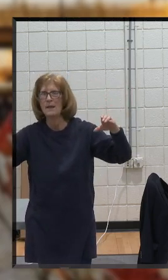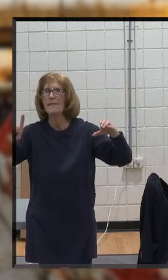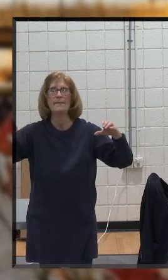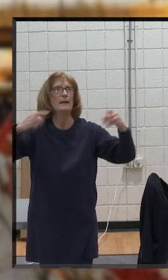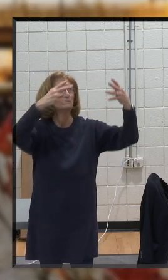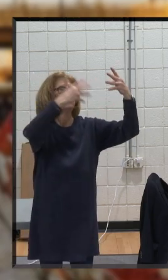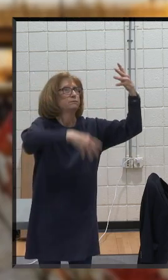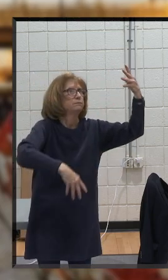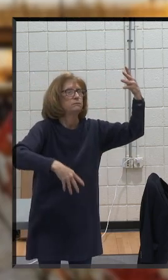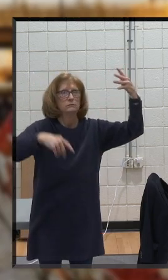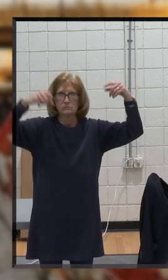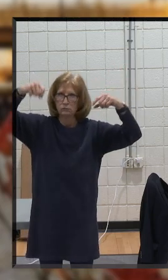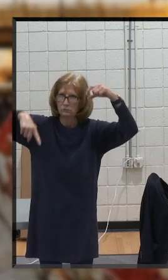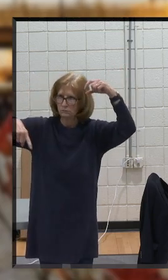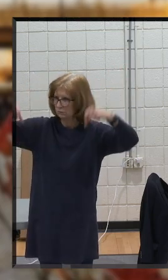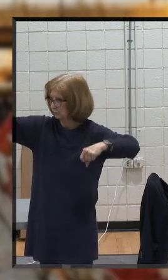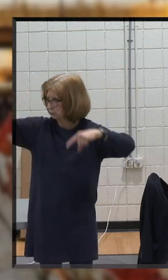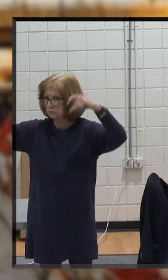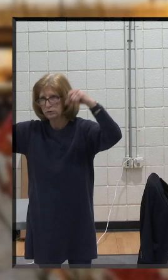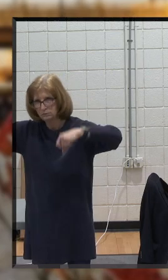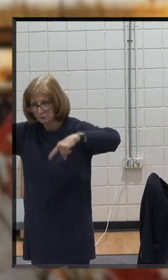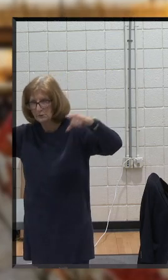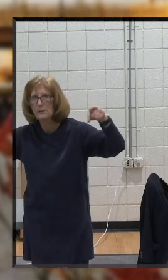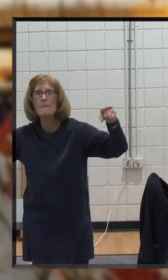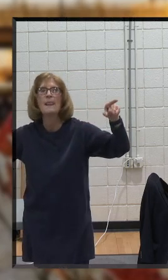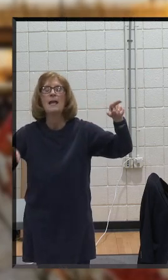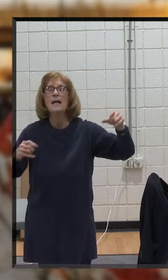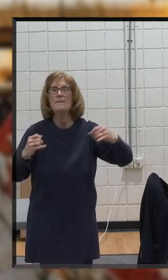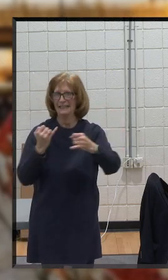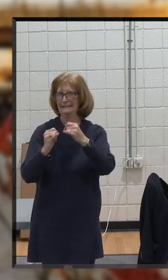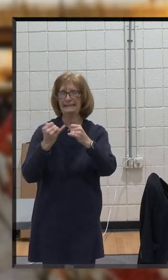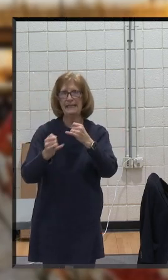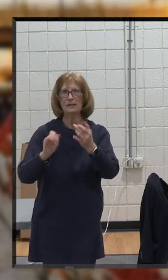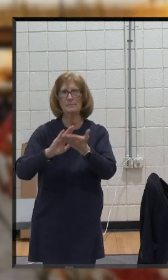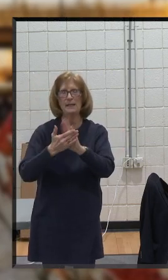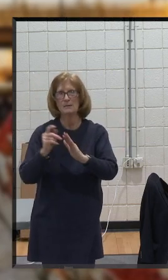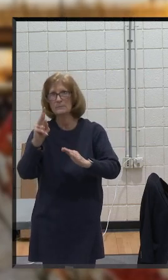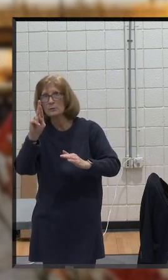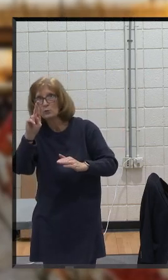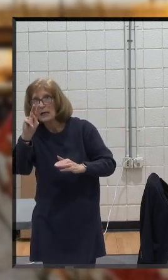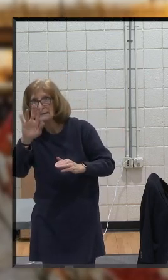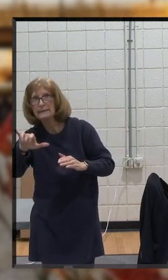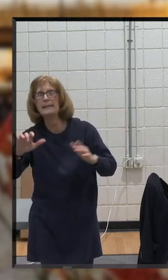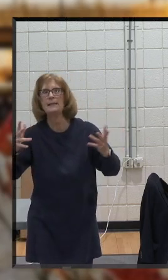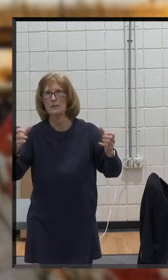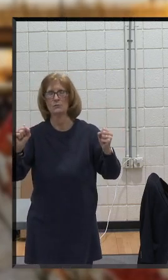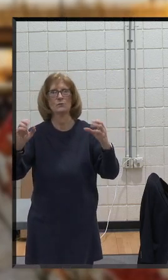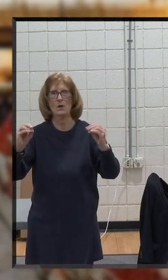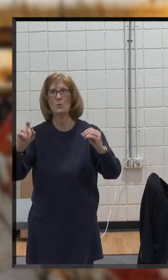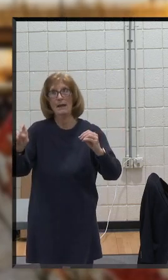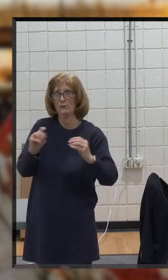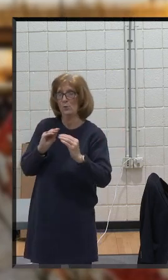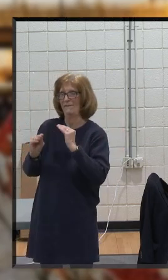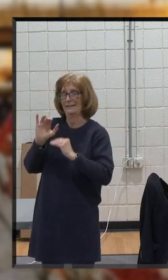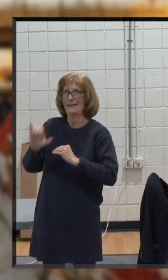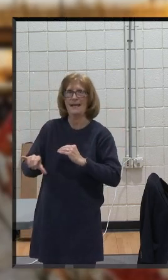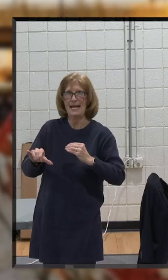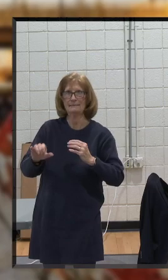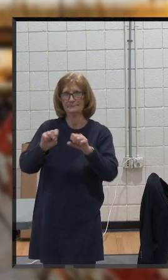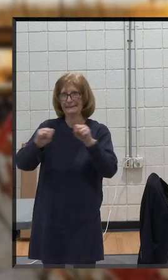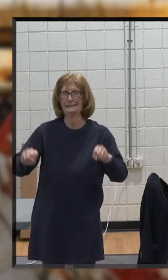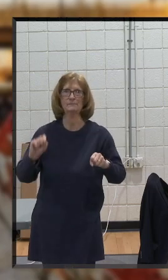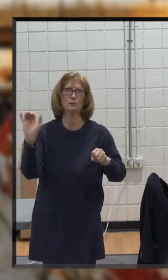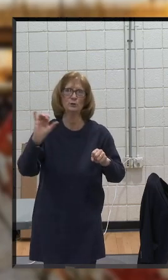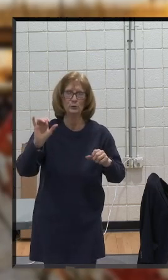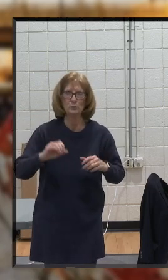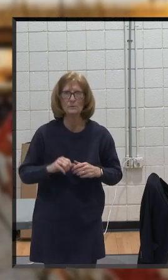leaking, which results in corrosion of the steel and the need to fix that drainage system.